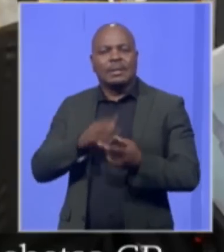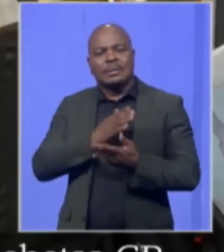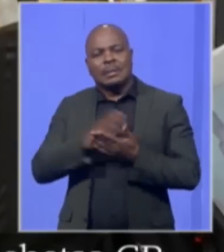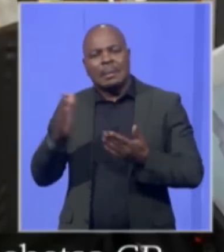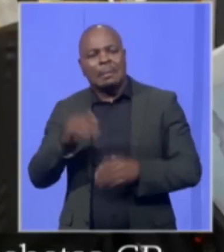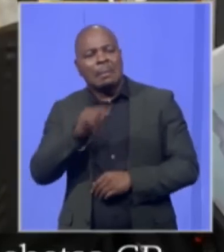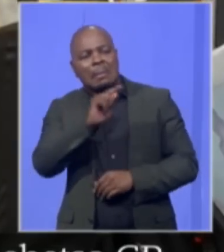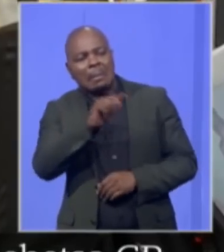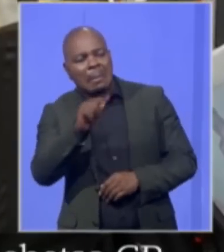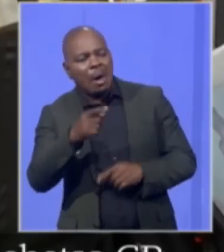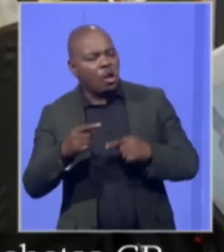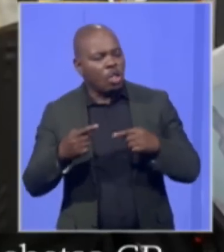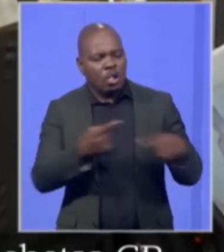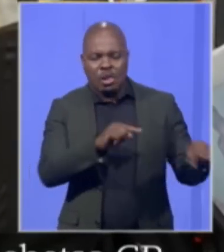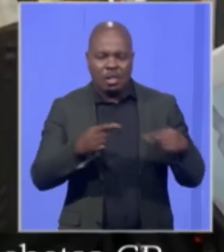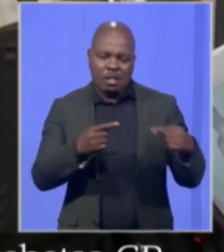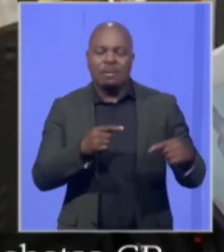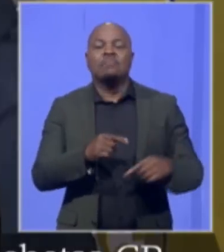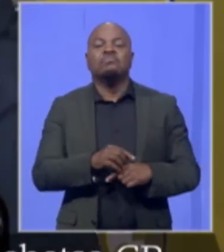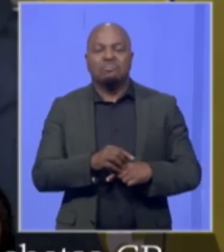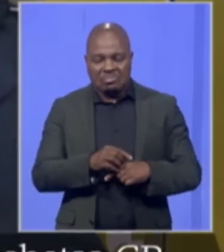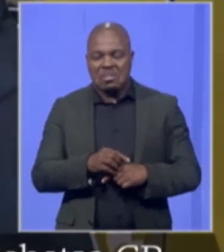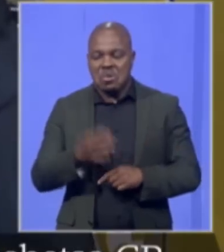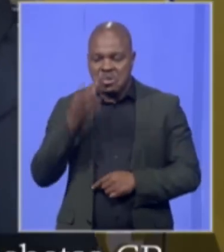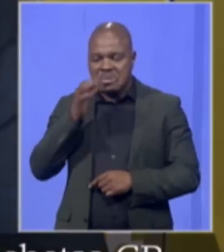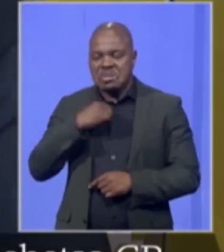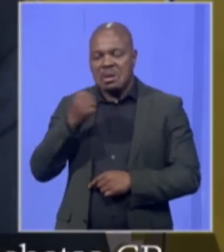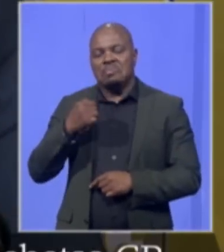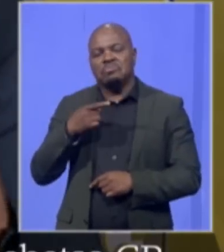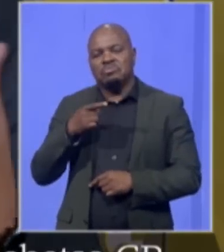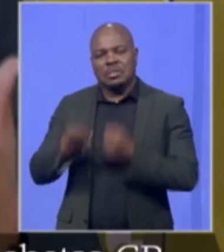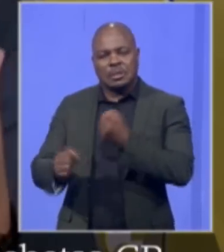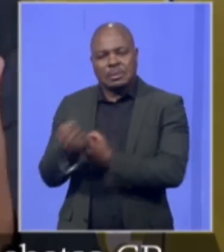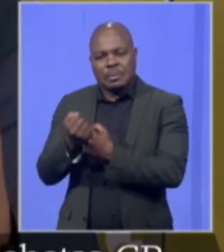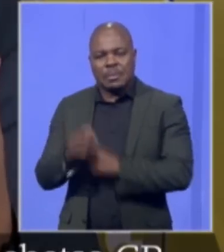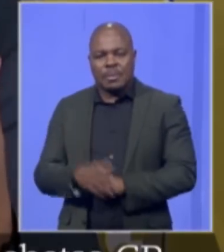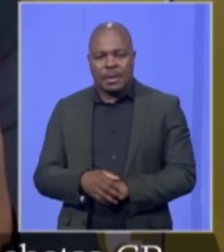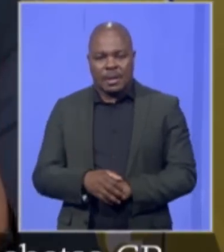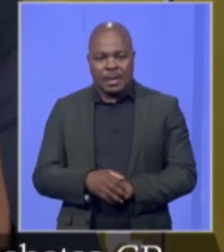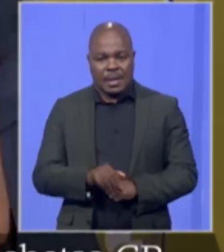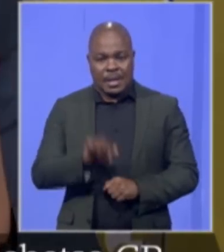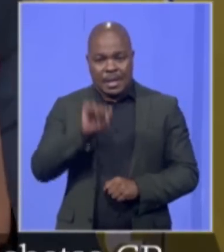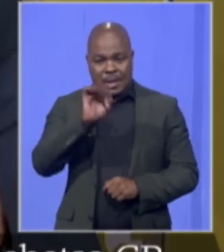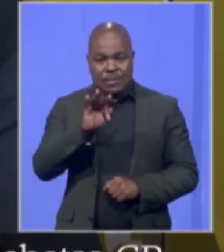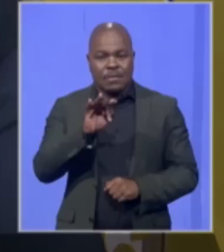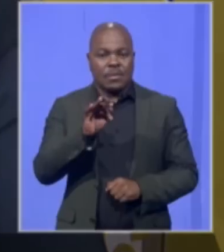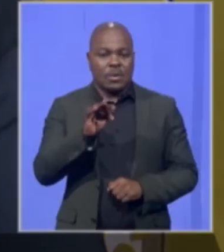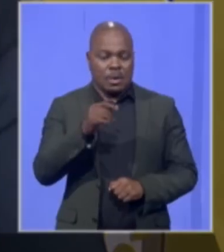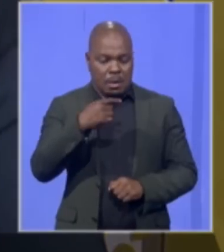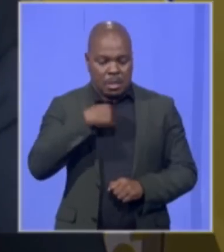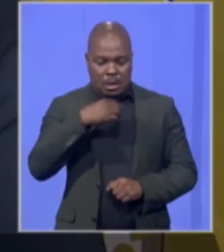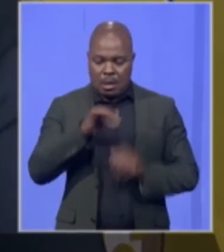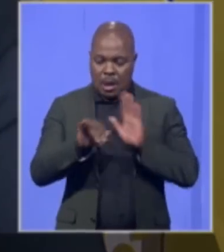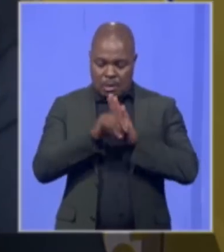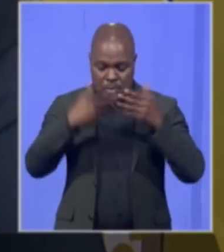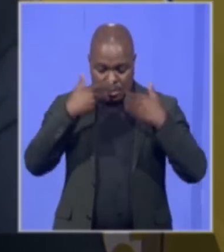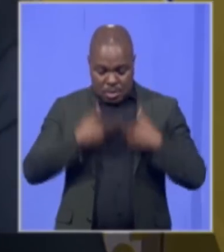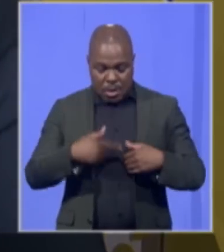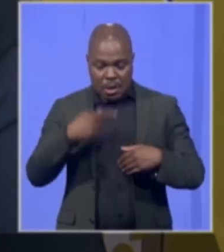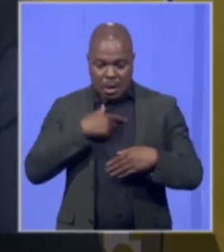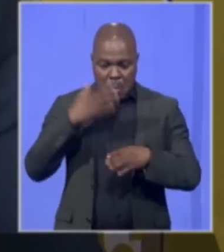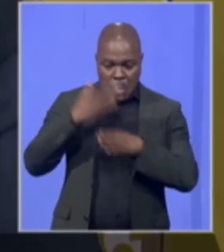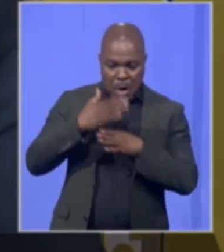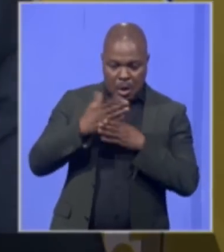mokga seretseng. If you are identified to be amongst those that have to execute this task, it's indeed